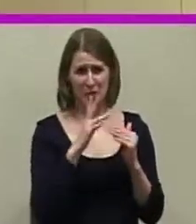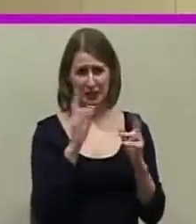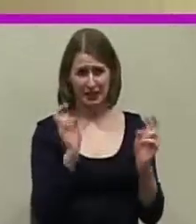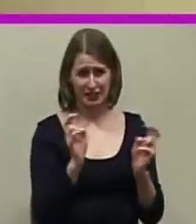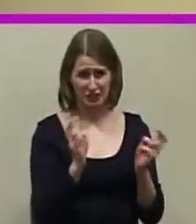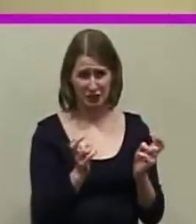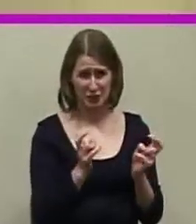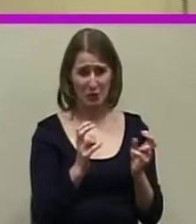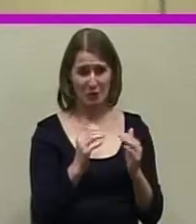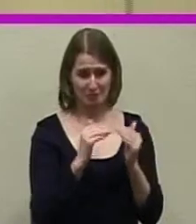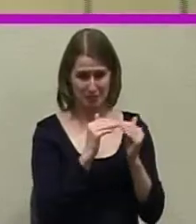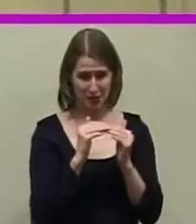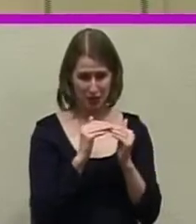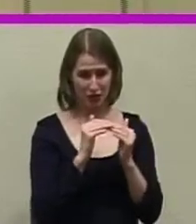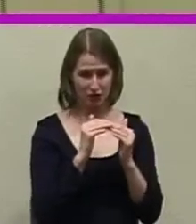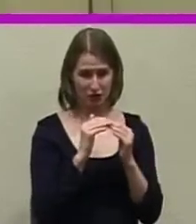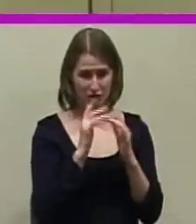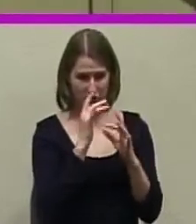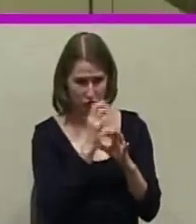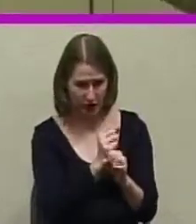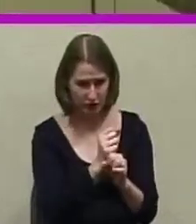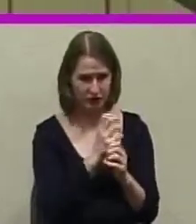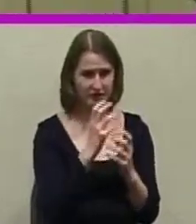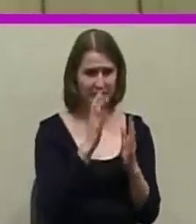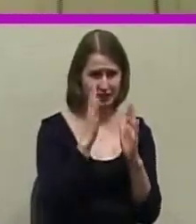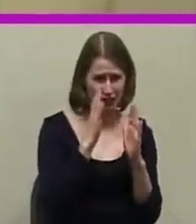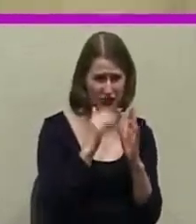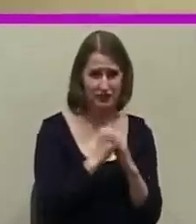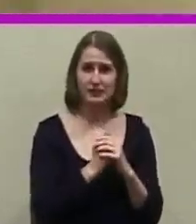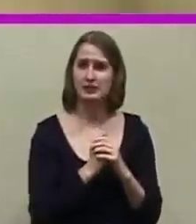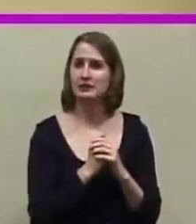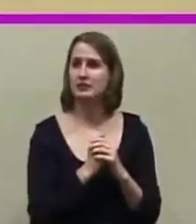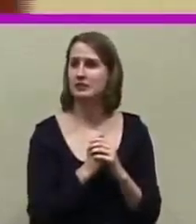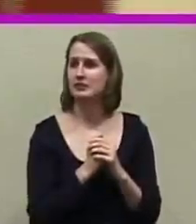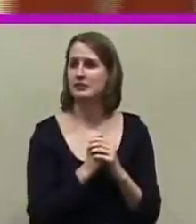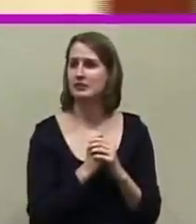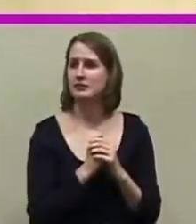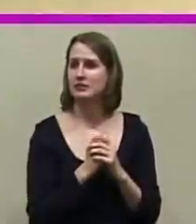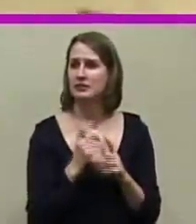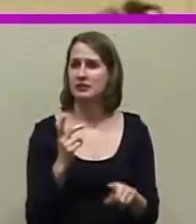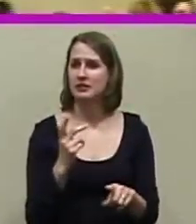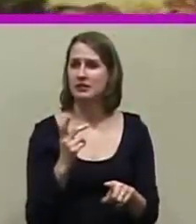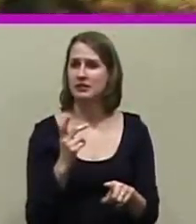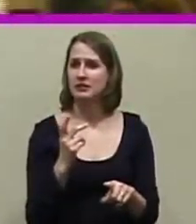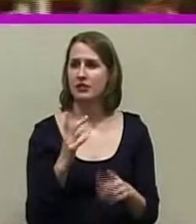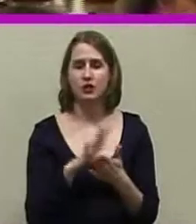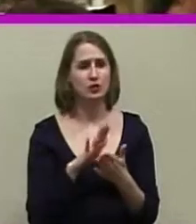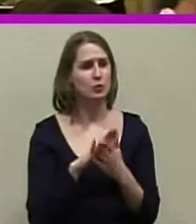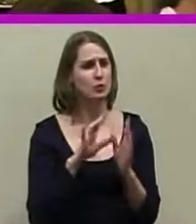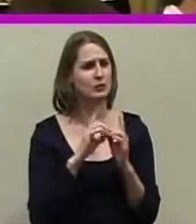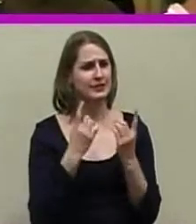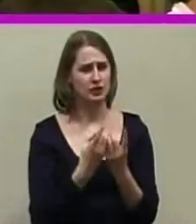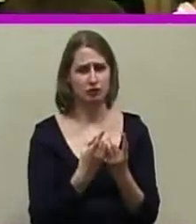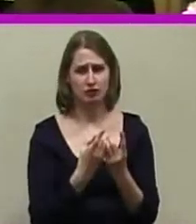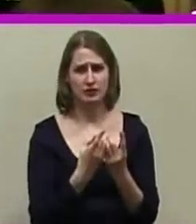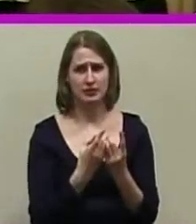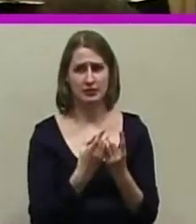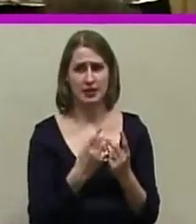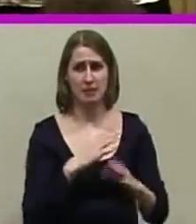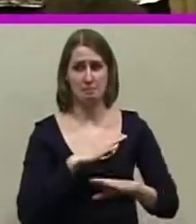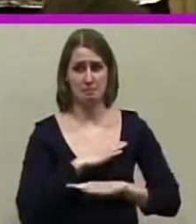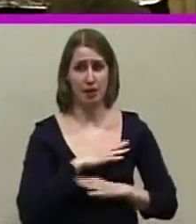peer attraction or attention play a role here? Get your hand up. Well, I was just thinking the school district met on reading and